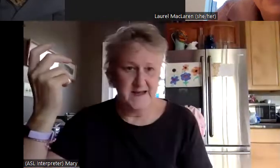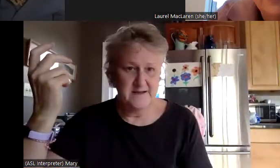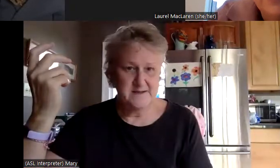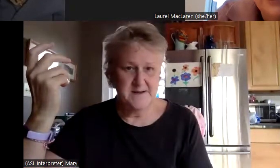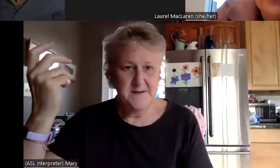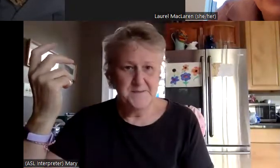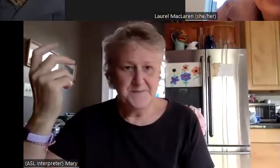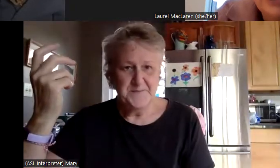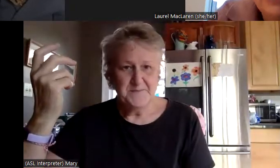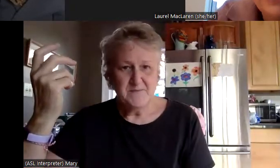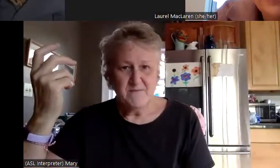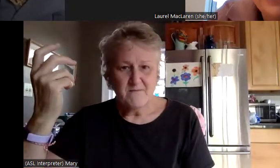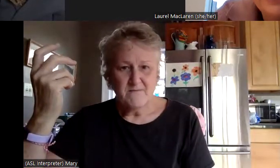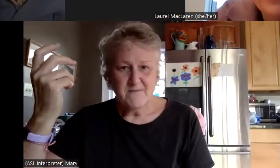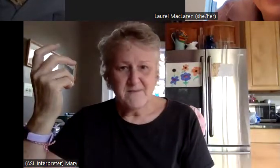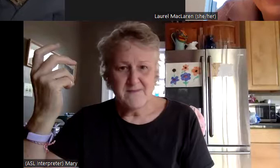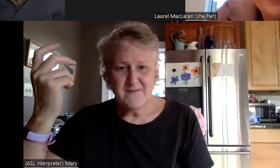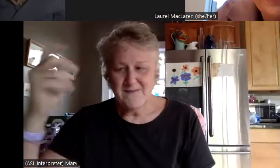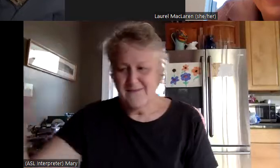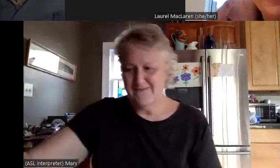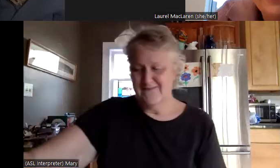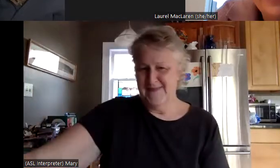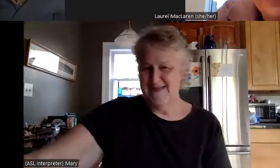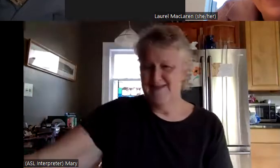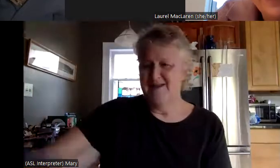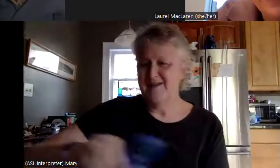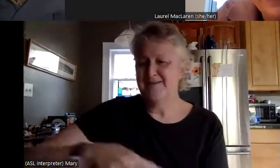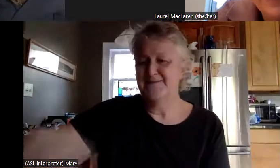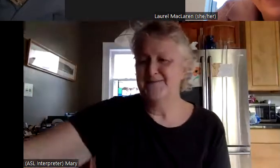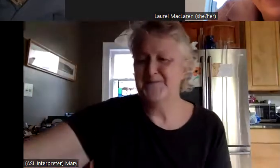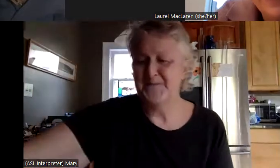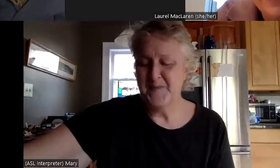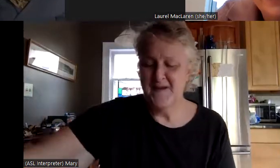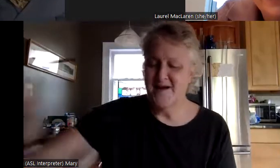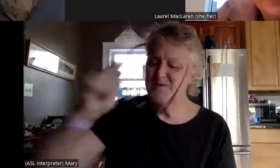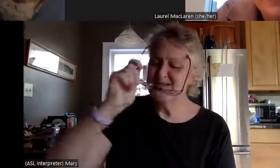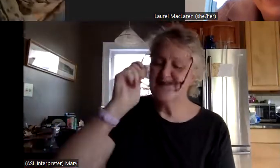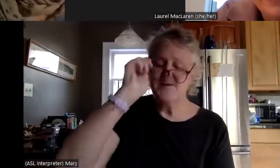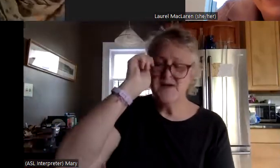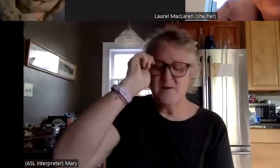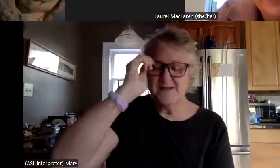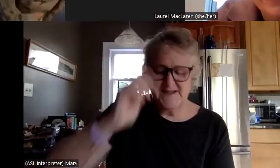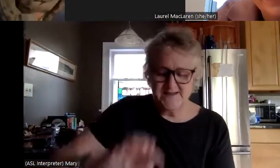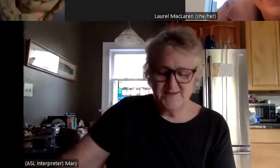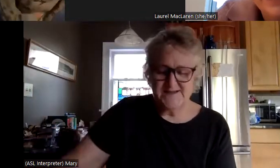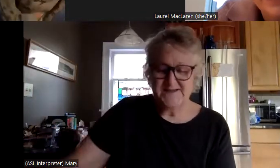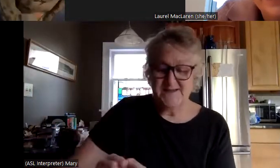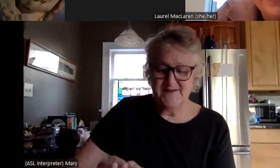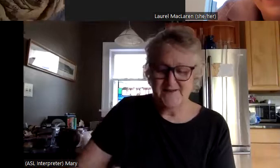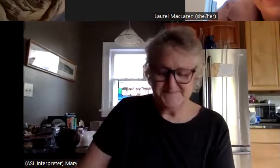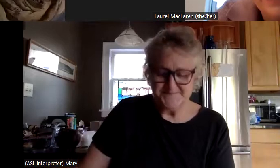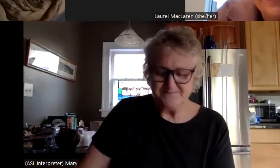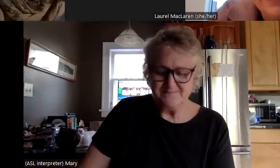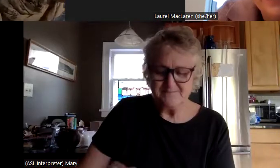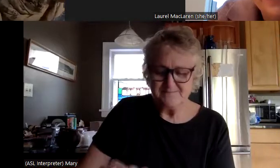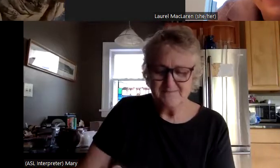snake eggs. Are you going to show it to us right now, Mary? Shall I? How I did will send you the